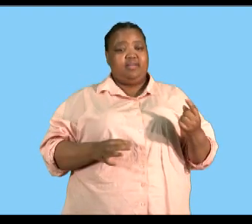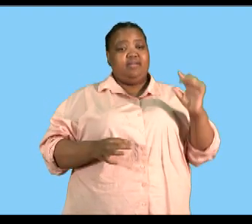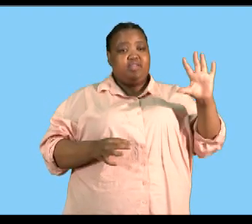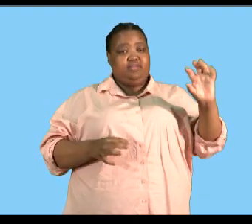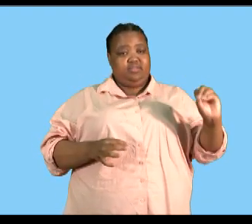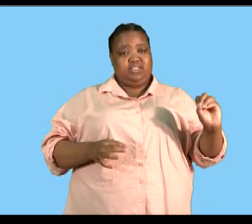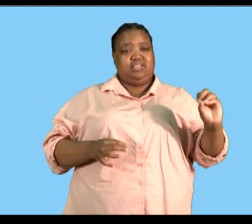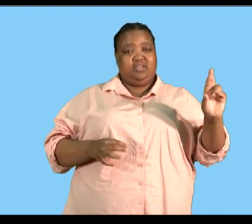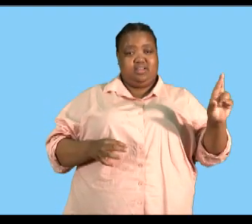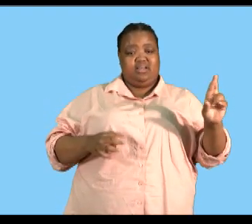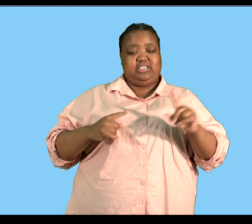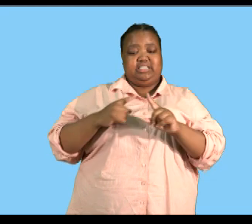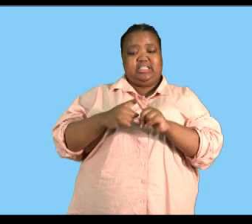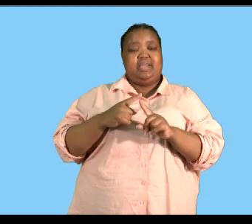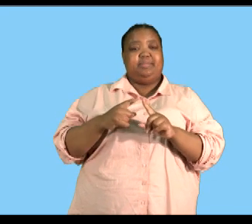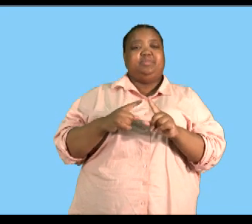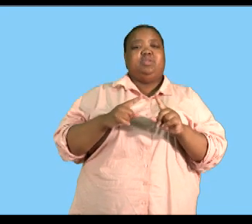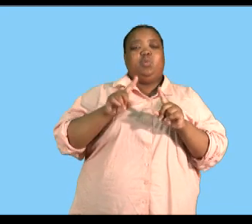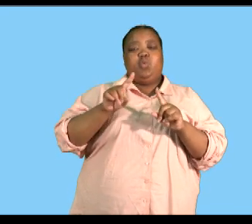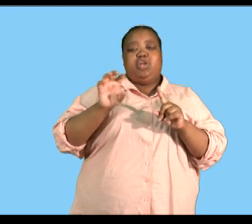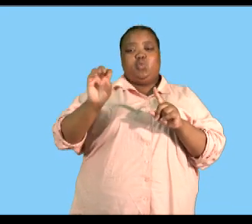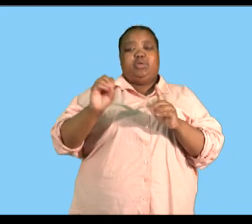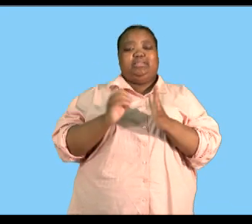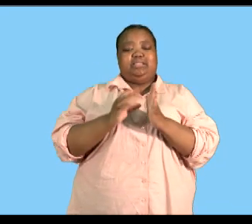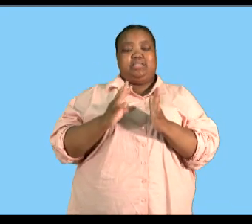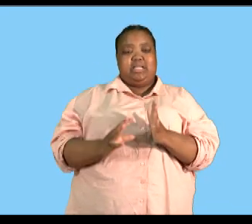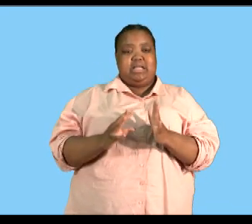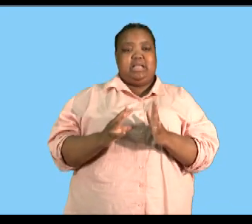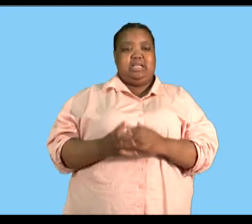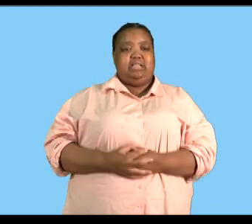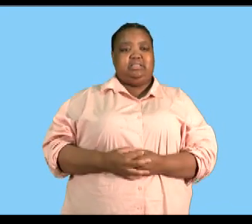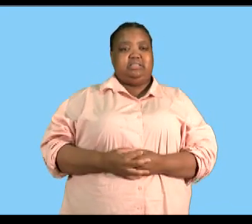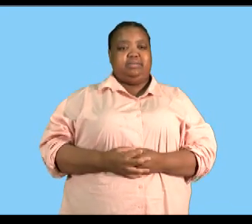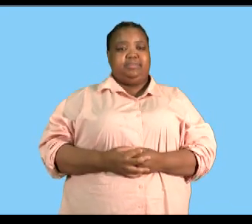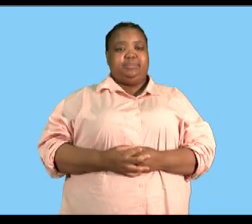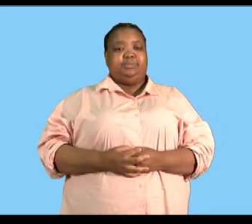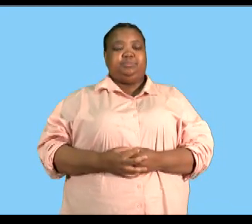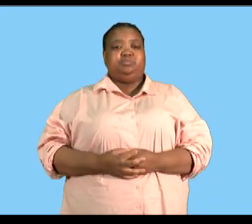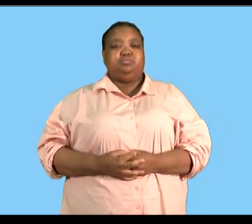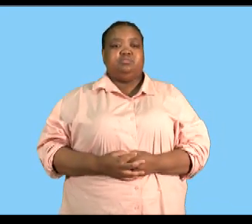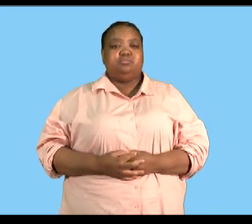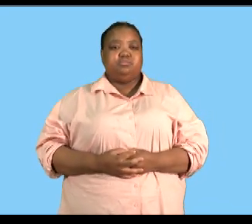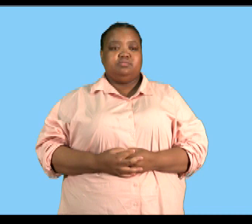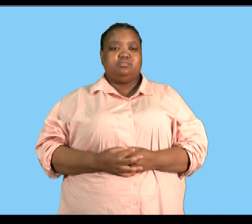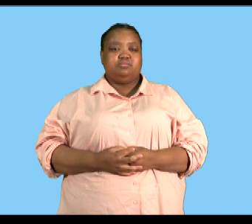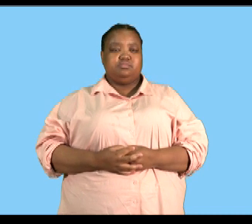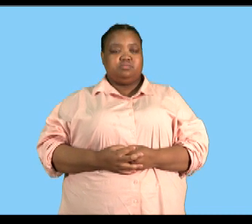amount multiplied by the number of learners. So 50 Rand multiplied